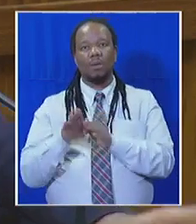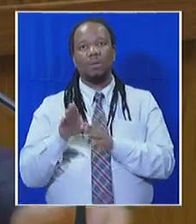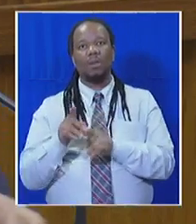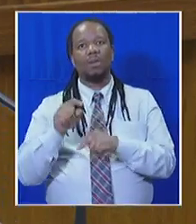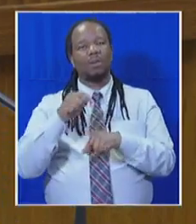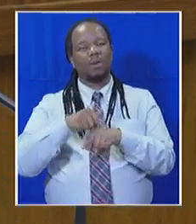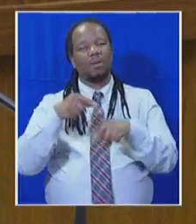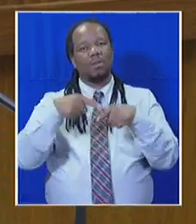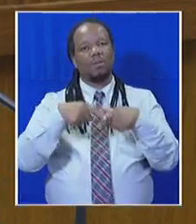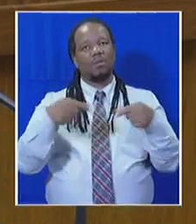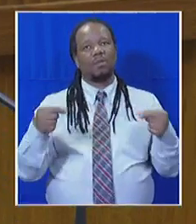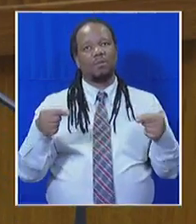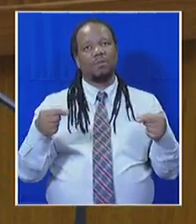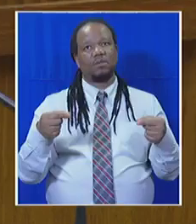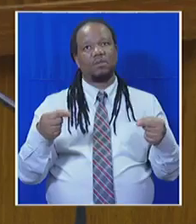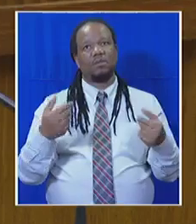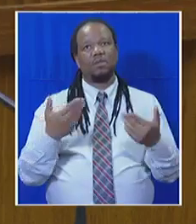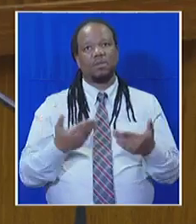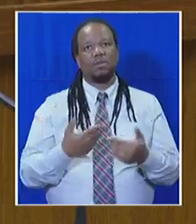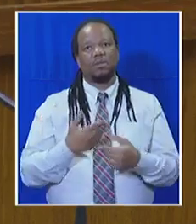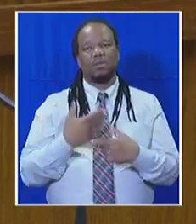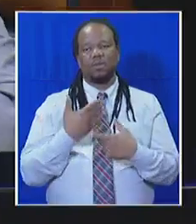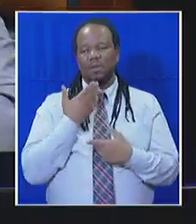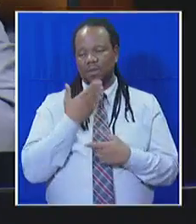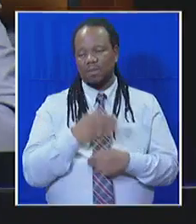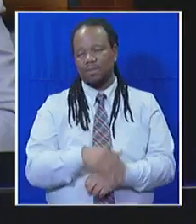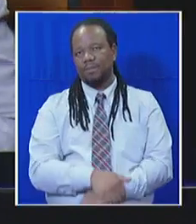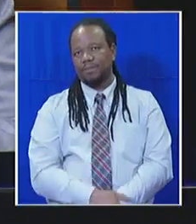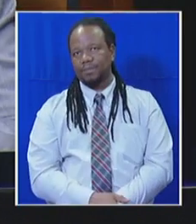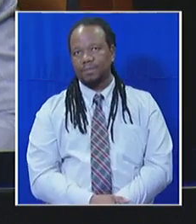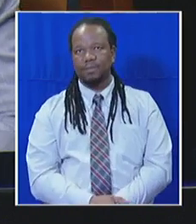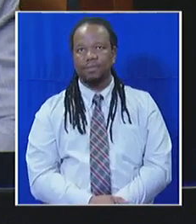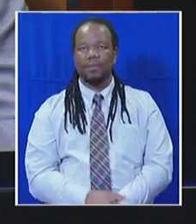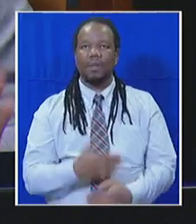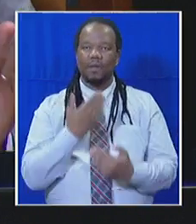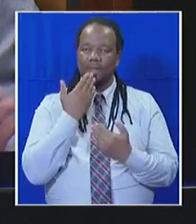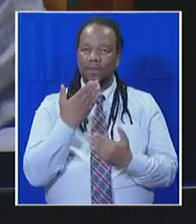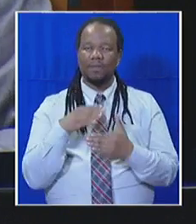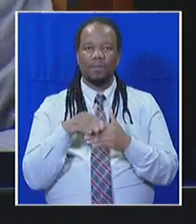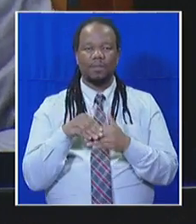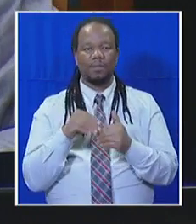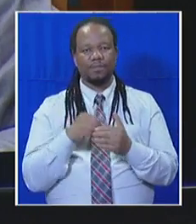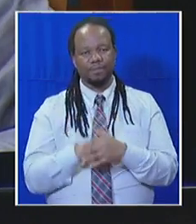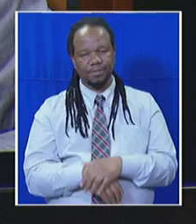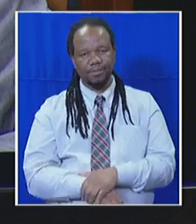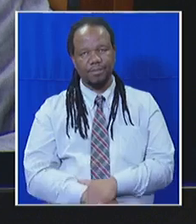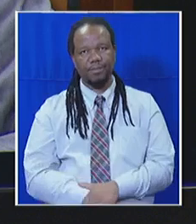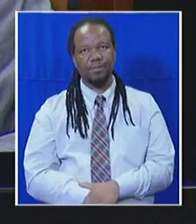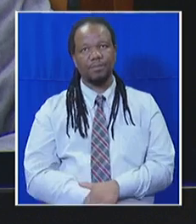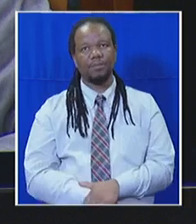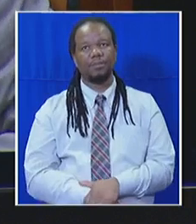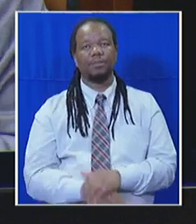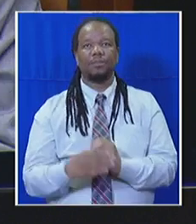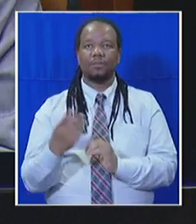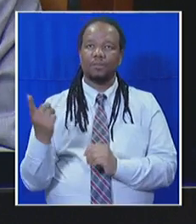is now more expired. clarity on the fiscal rule of thumb guideline. Thank you very much. Thank you, Honourable Member. I now recognize the